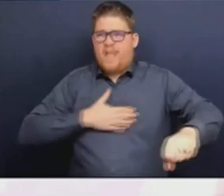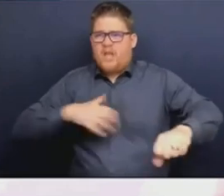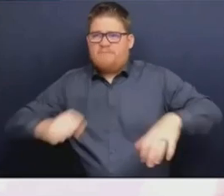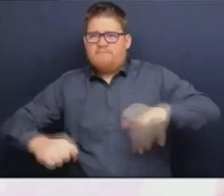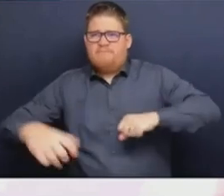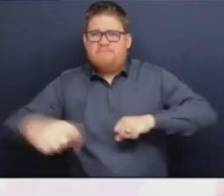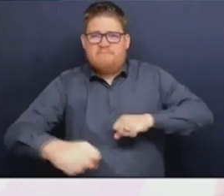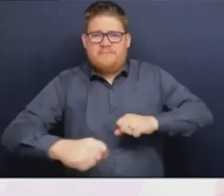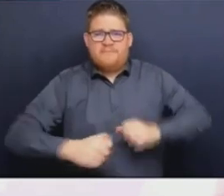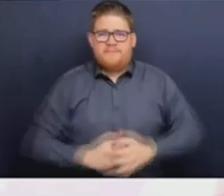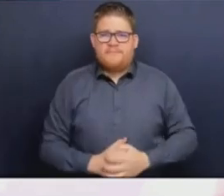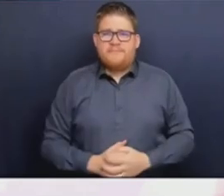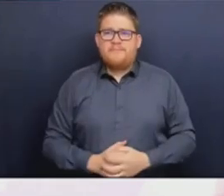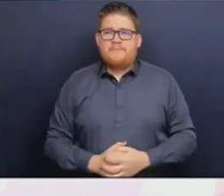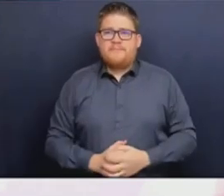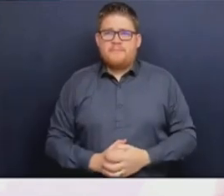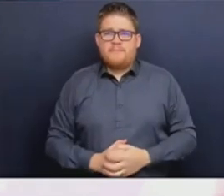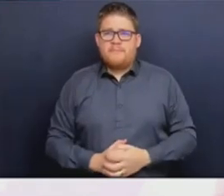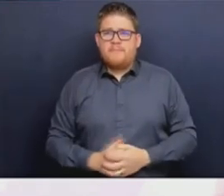reclaims this space.